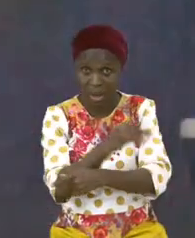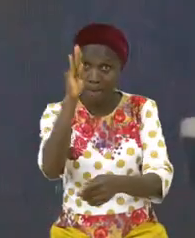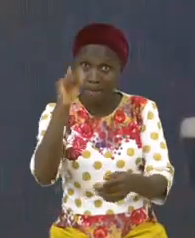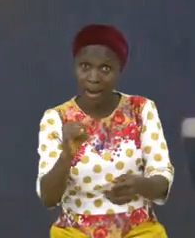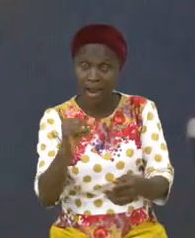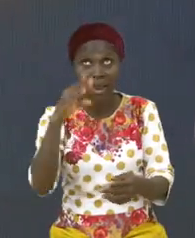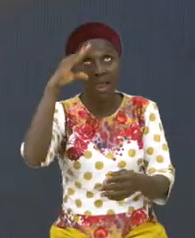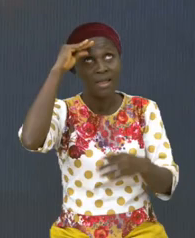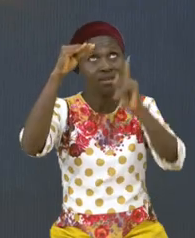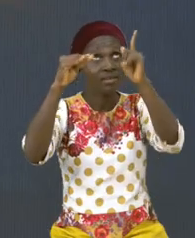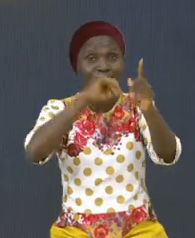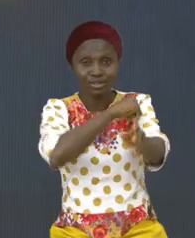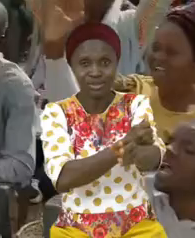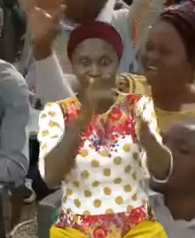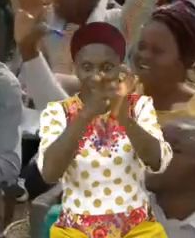his authority.